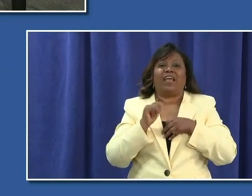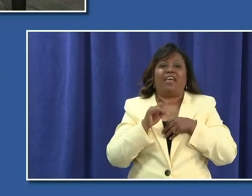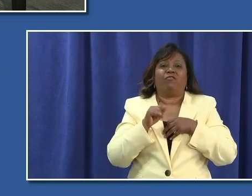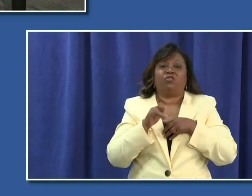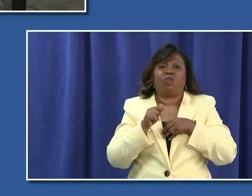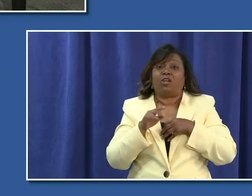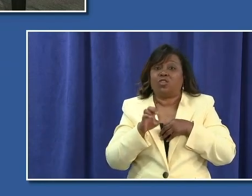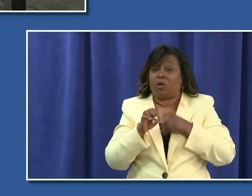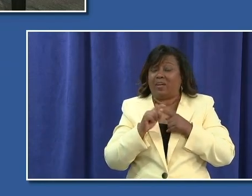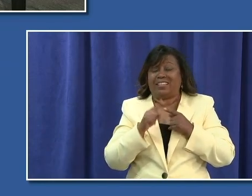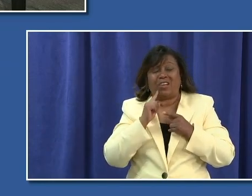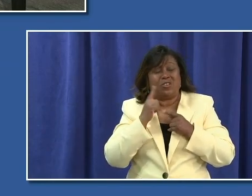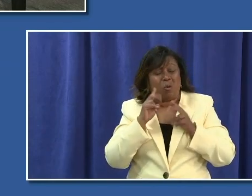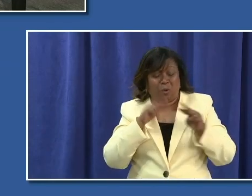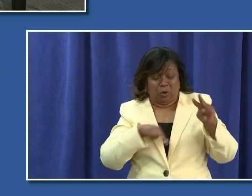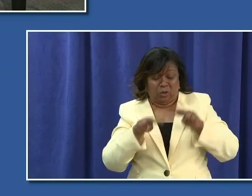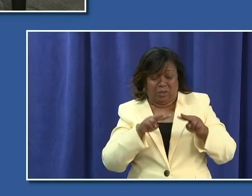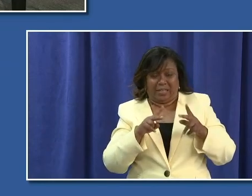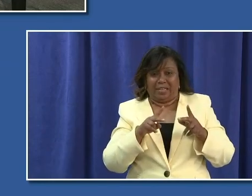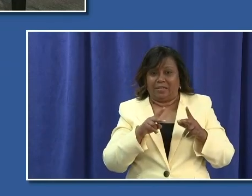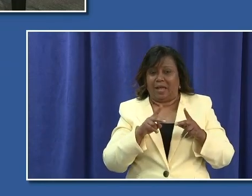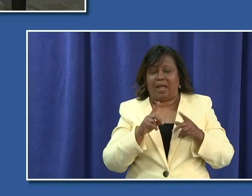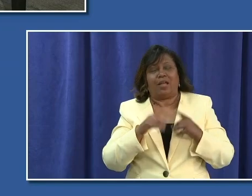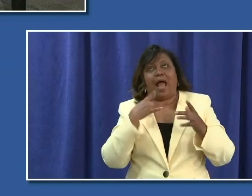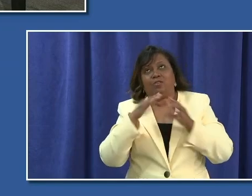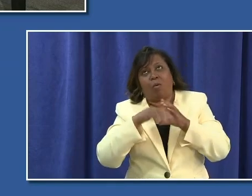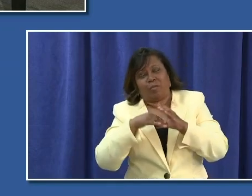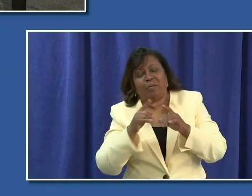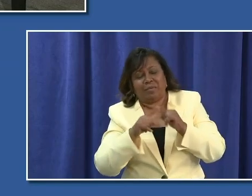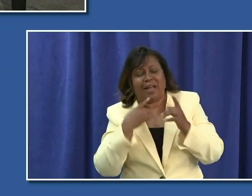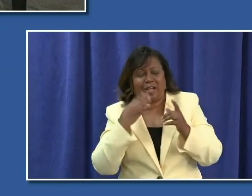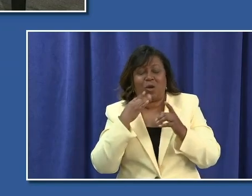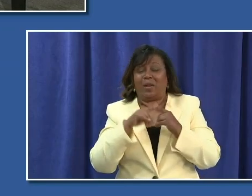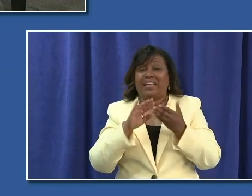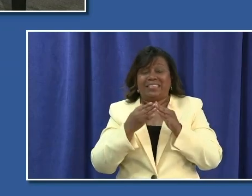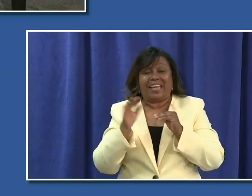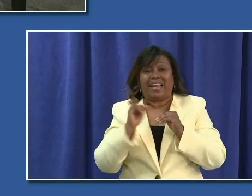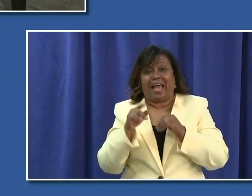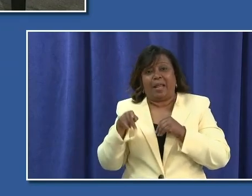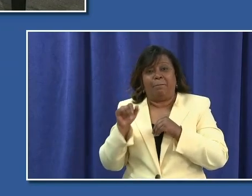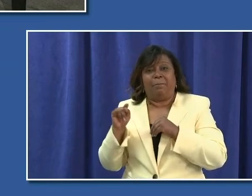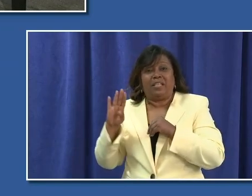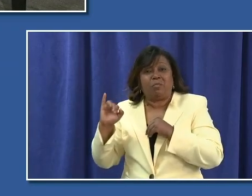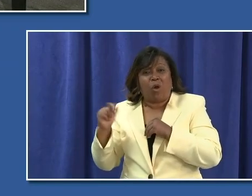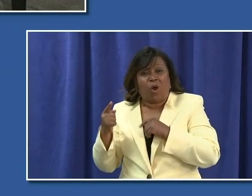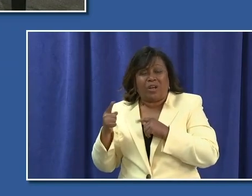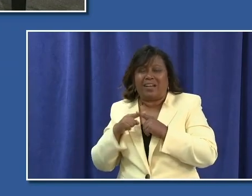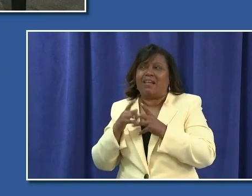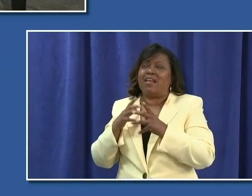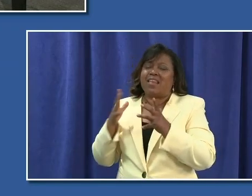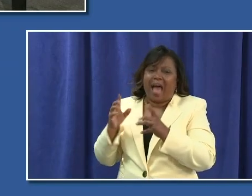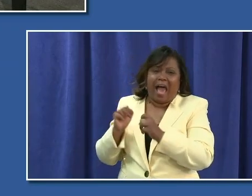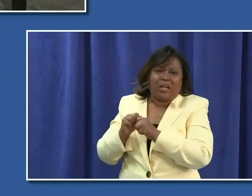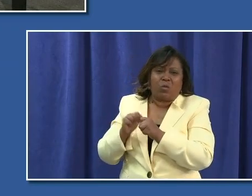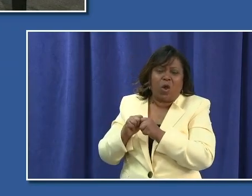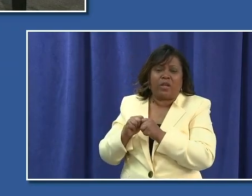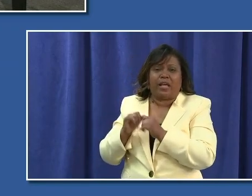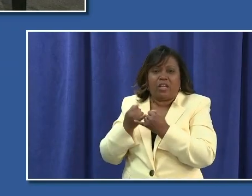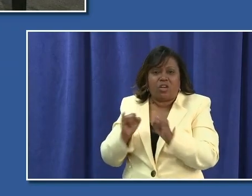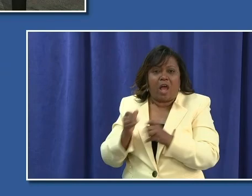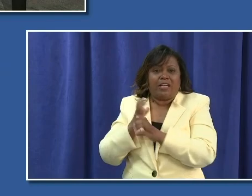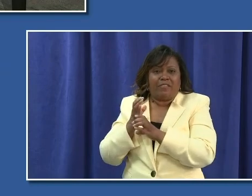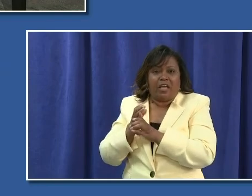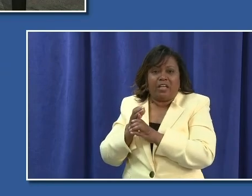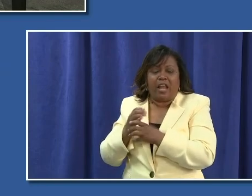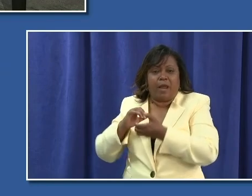infrastructure. So and you look at, I'm railing on here, but you look at like a city like Pittsburgh, for example, that has done a lot of work in autonomous vehicles